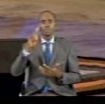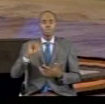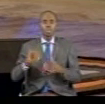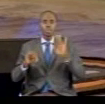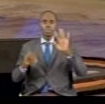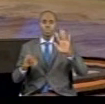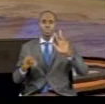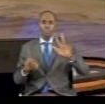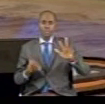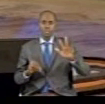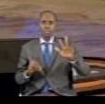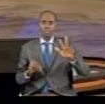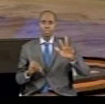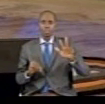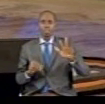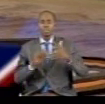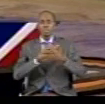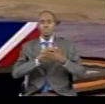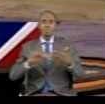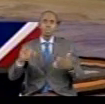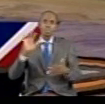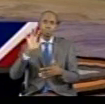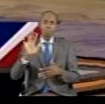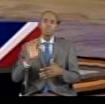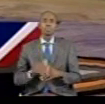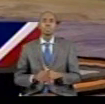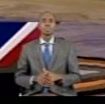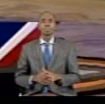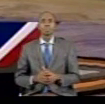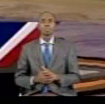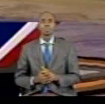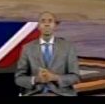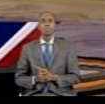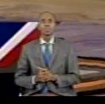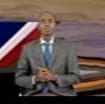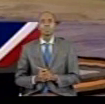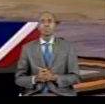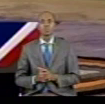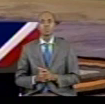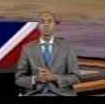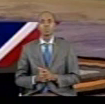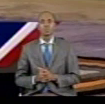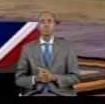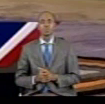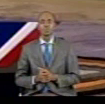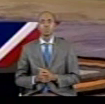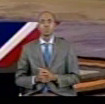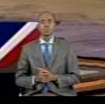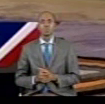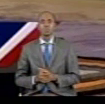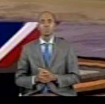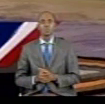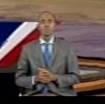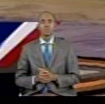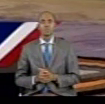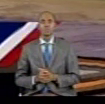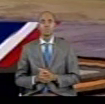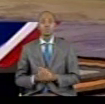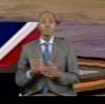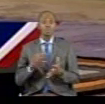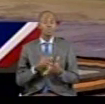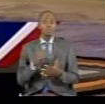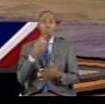reading from verse 5. Psalm 53. We're reading from verse 5. It